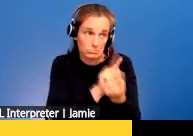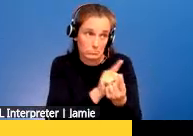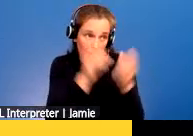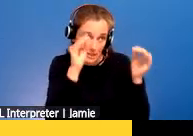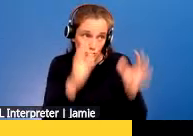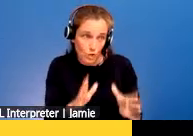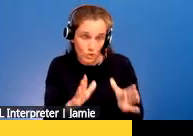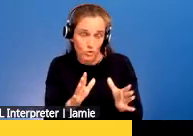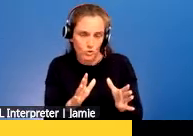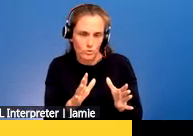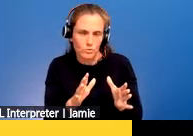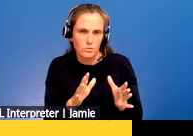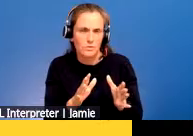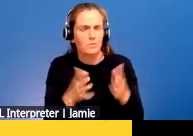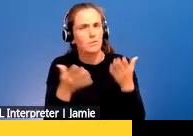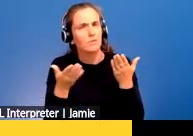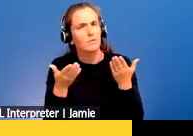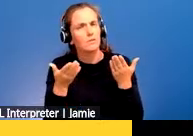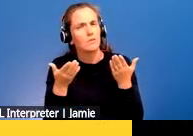what